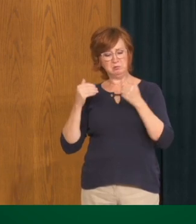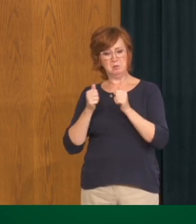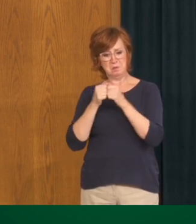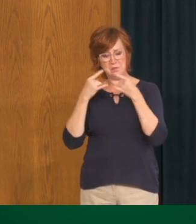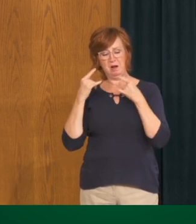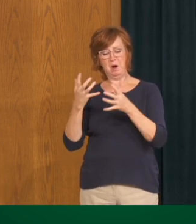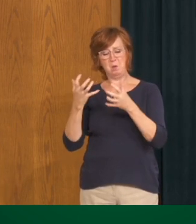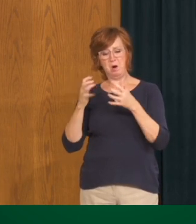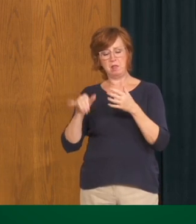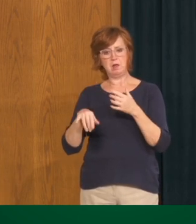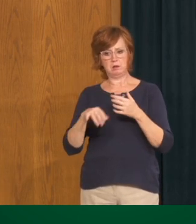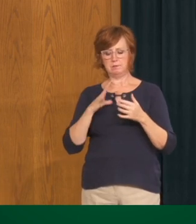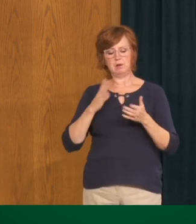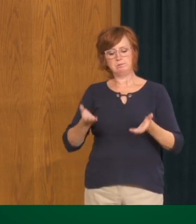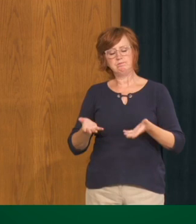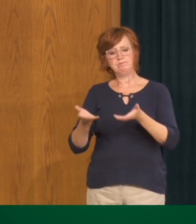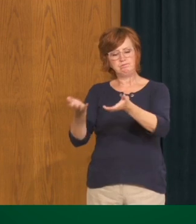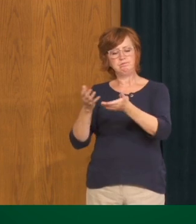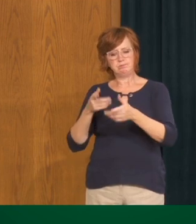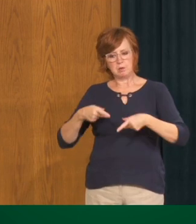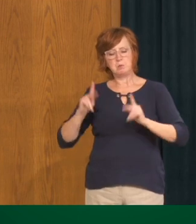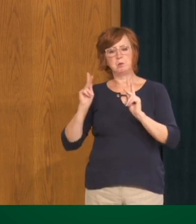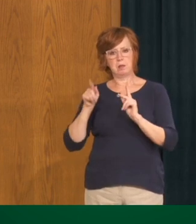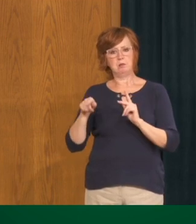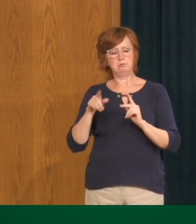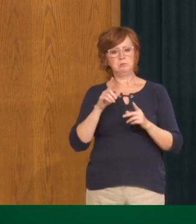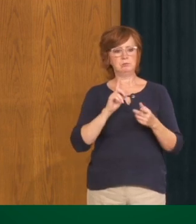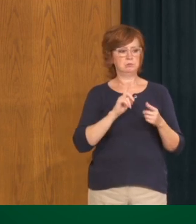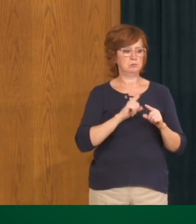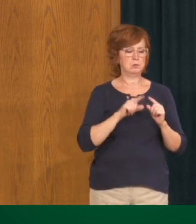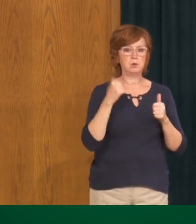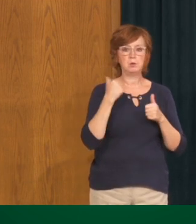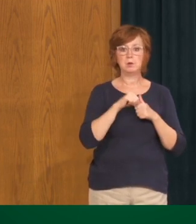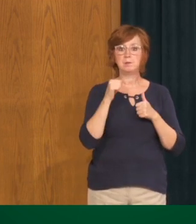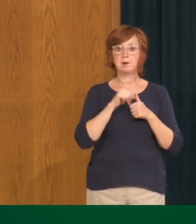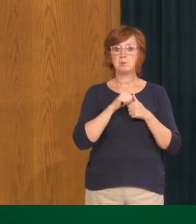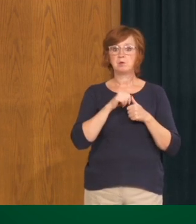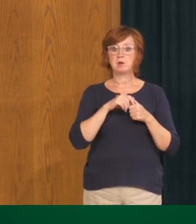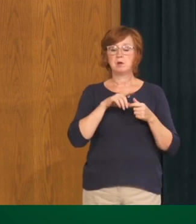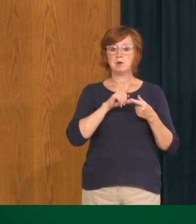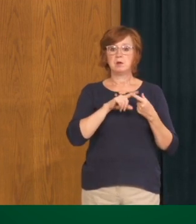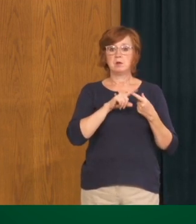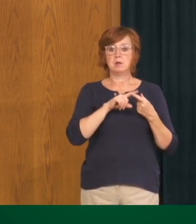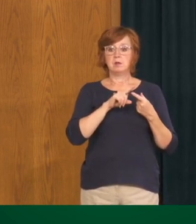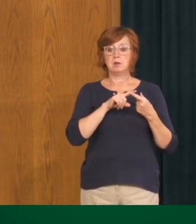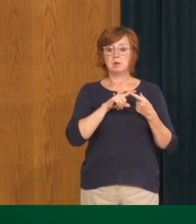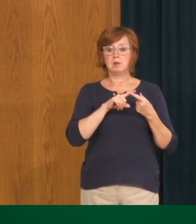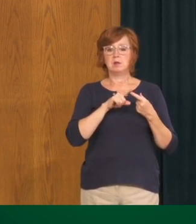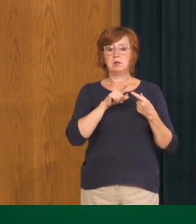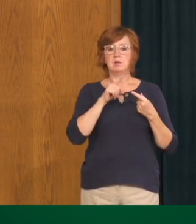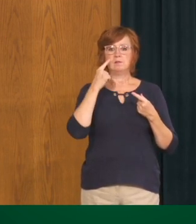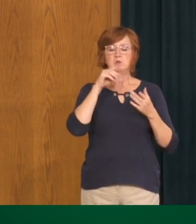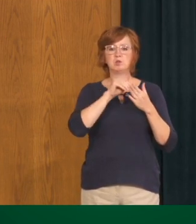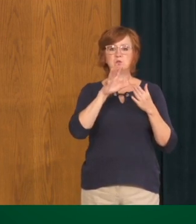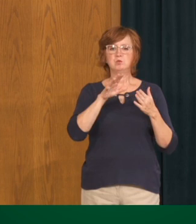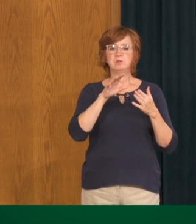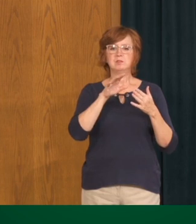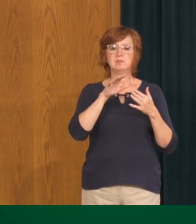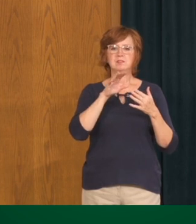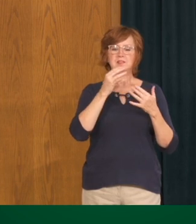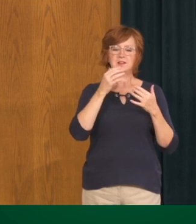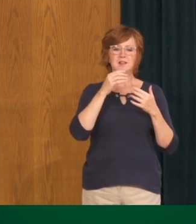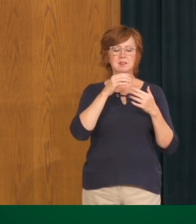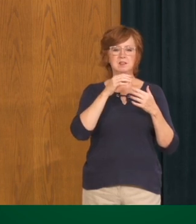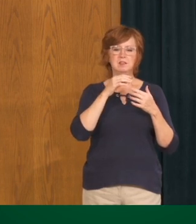that make sure your kids have a couple of masks. Make sure they keep a mask on at home, just to get used to it. Take it off and put